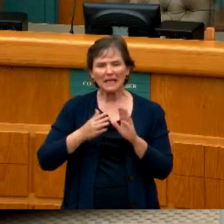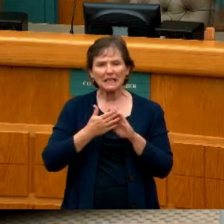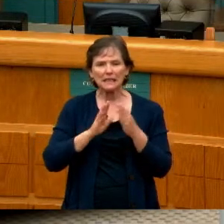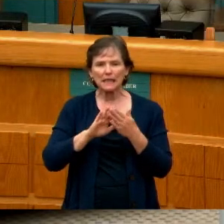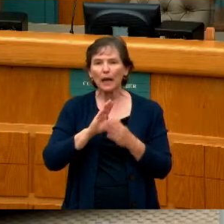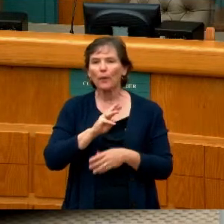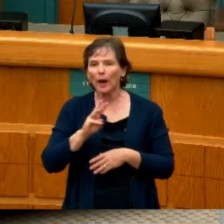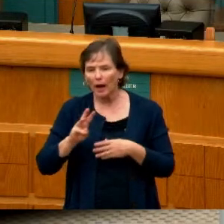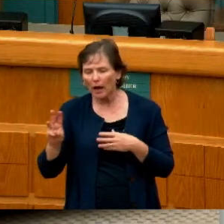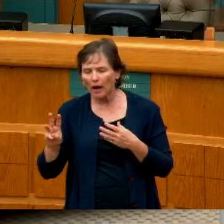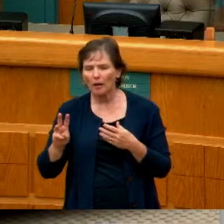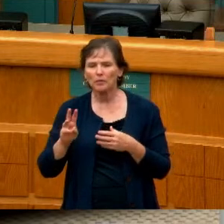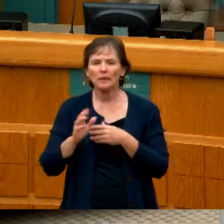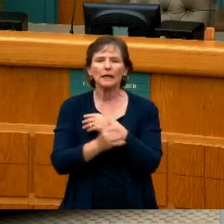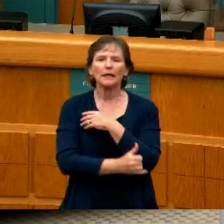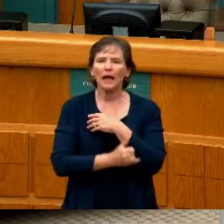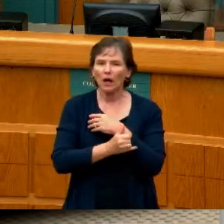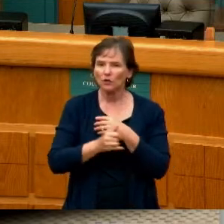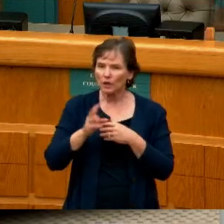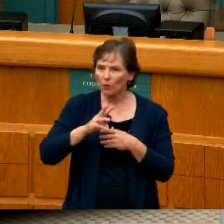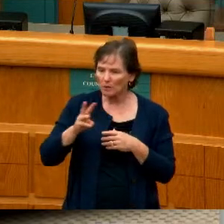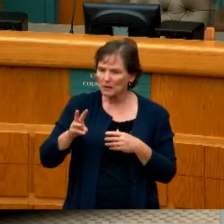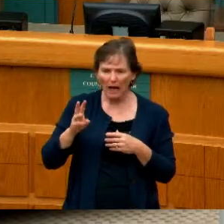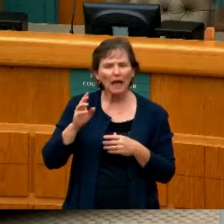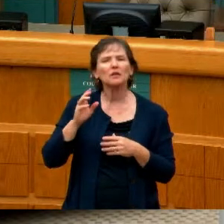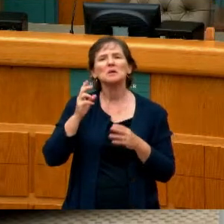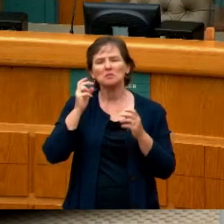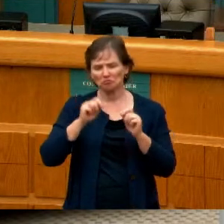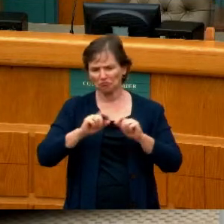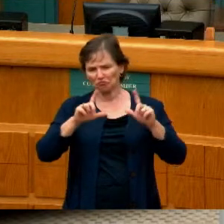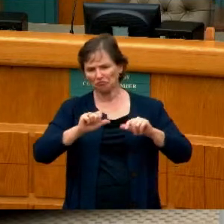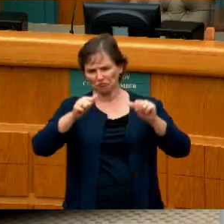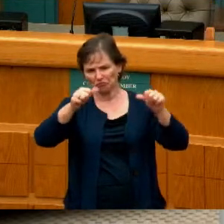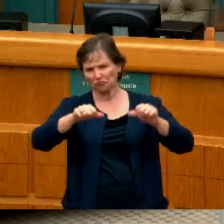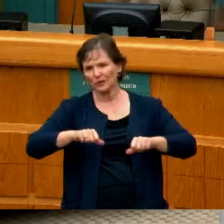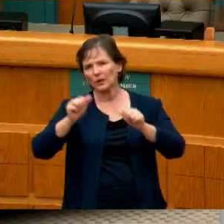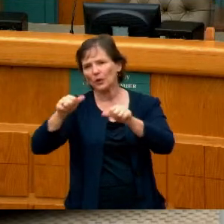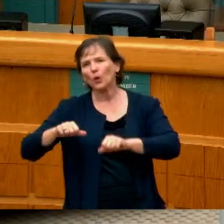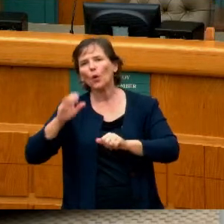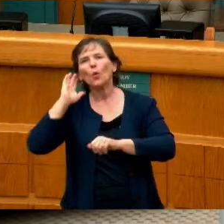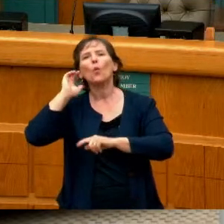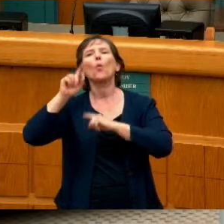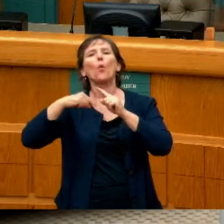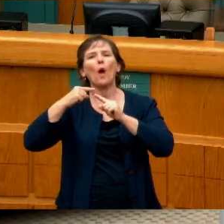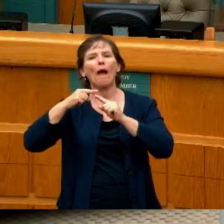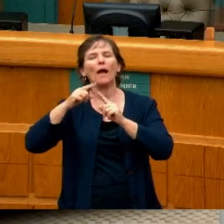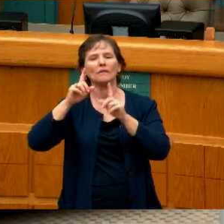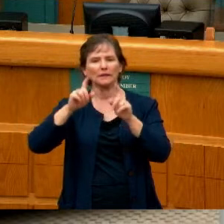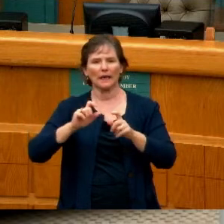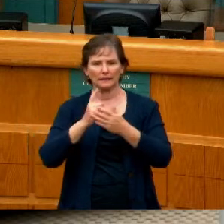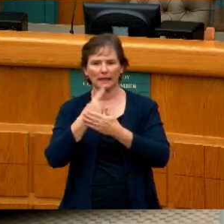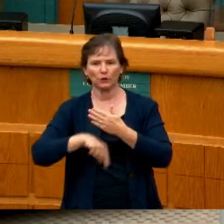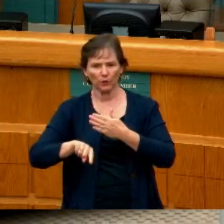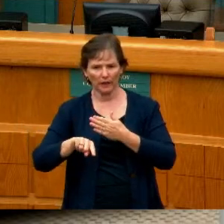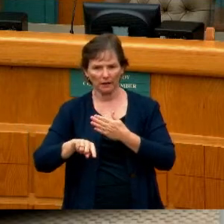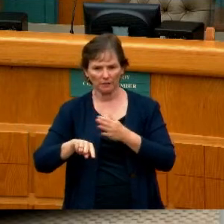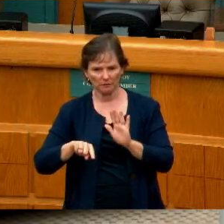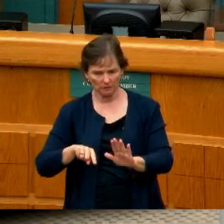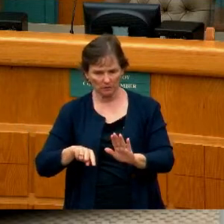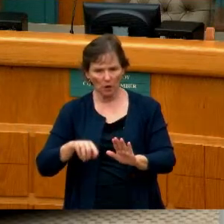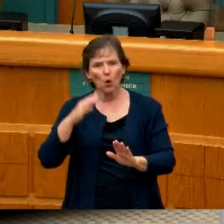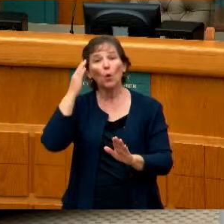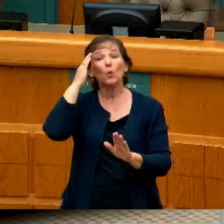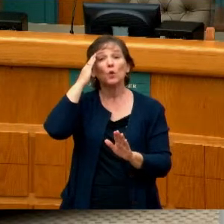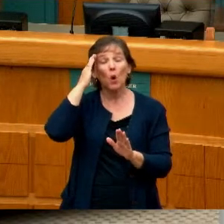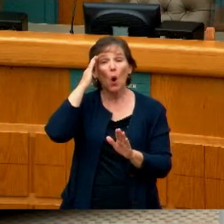we're going to be able to provide you next week's schedule. But make no mistake, we know we're going to need a lot of testing next week, and so